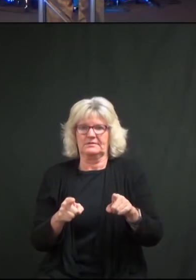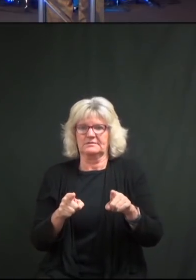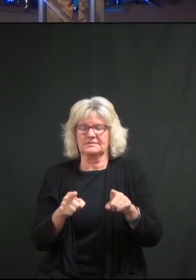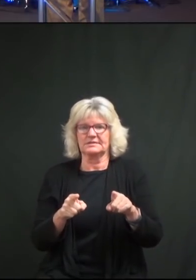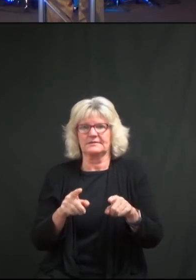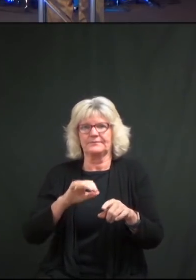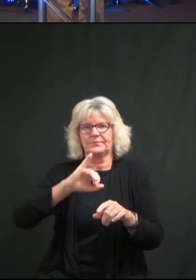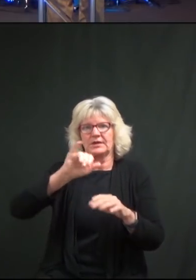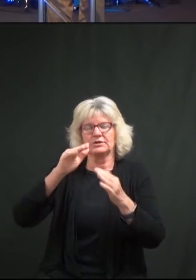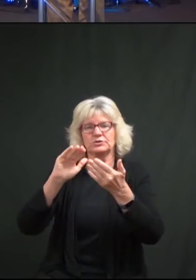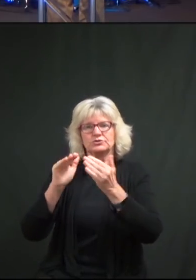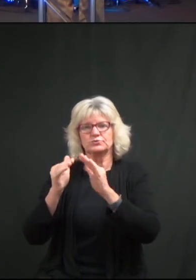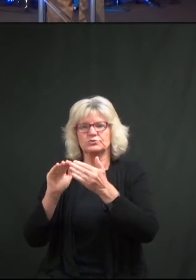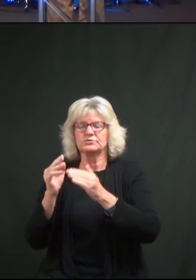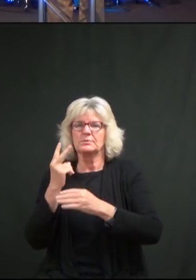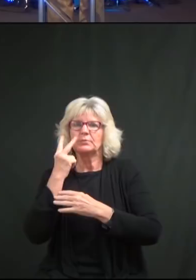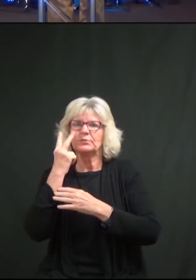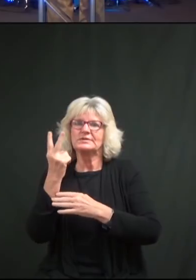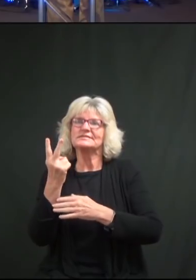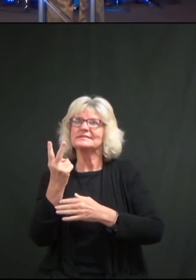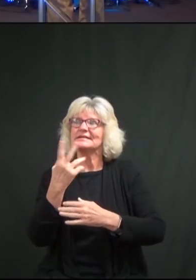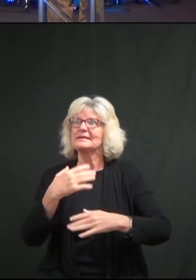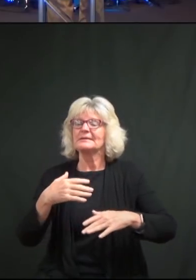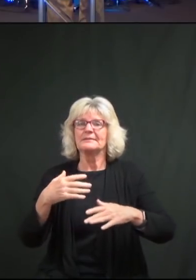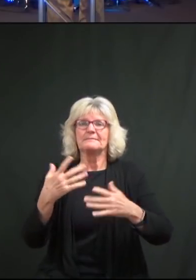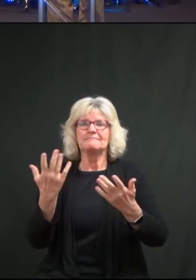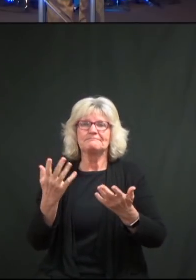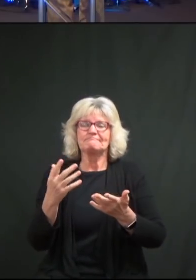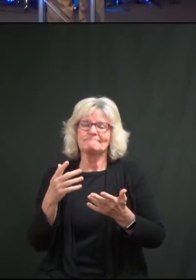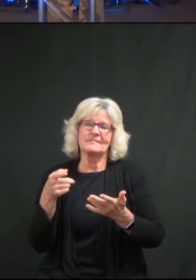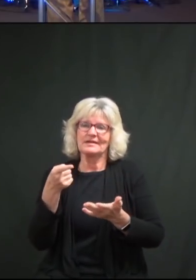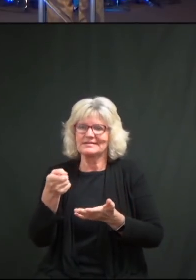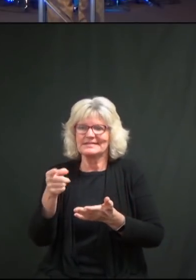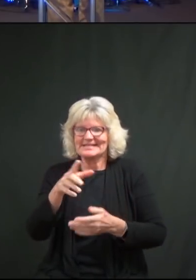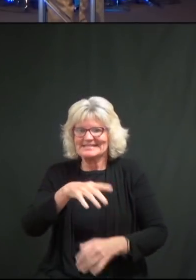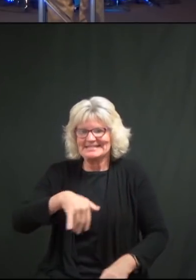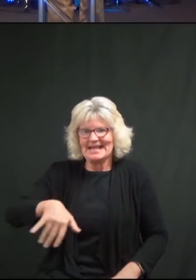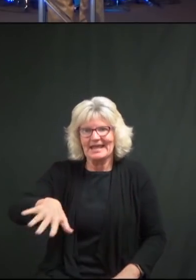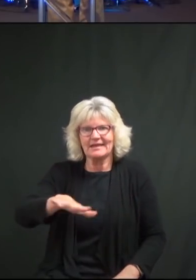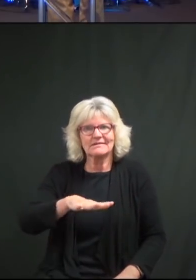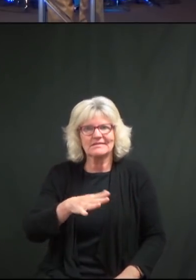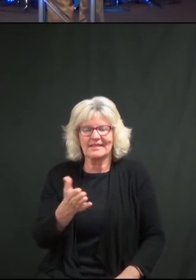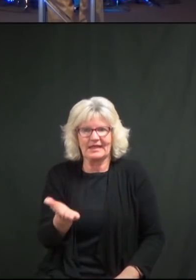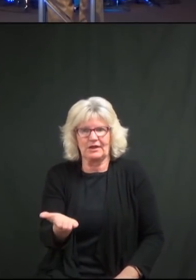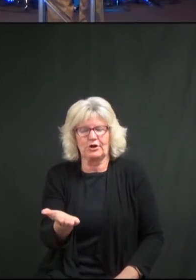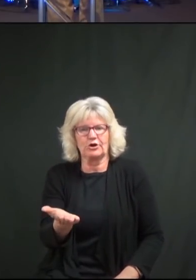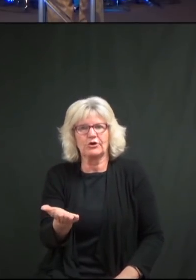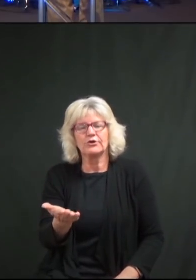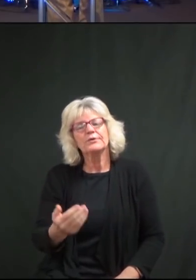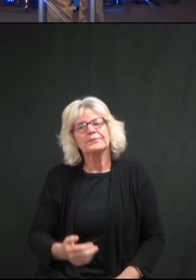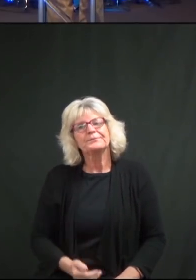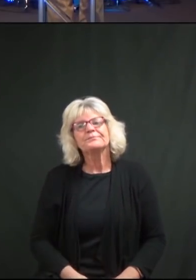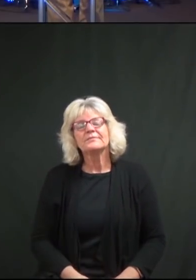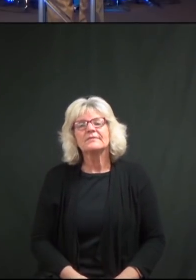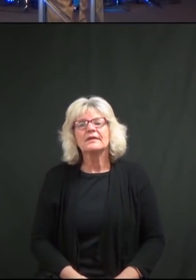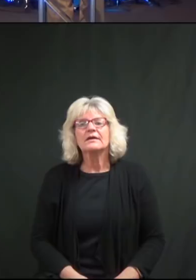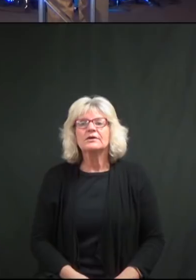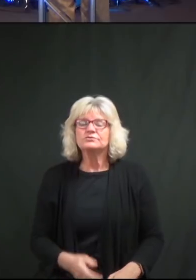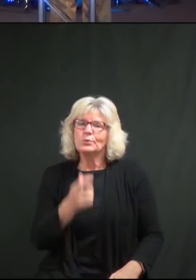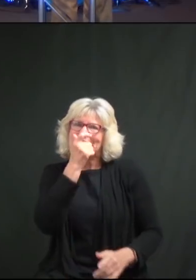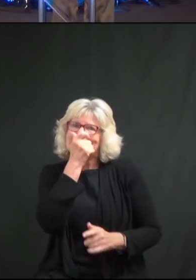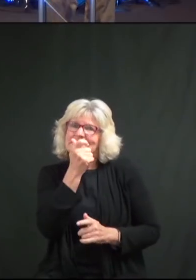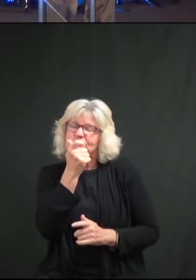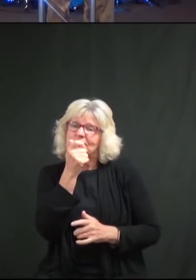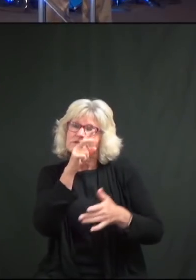Jerusalem, and we see him hanging in this area and a little bit more time given just to that ministry in Jerusalem.